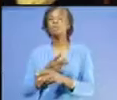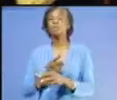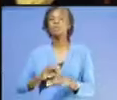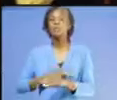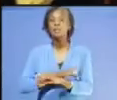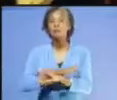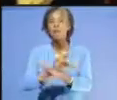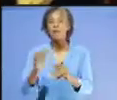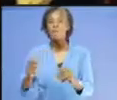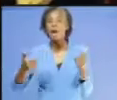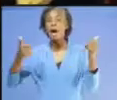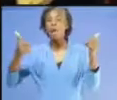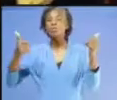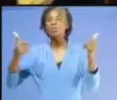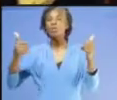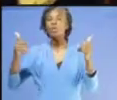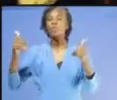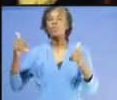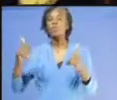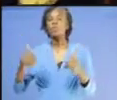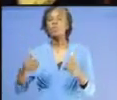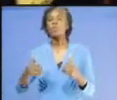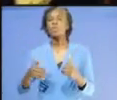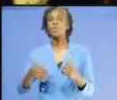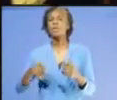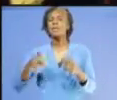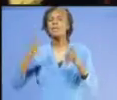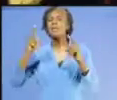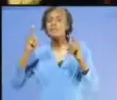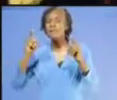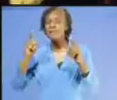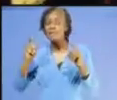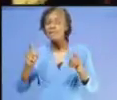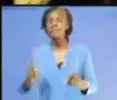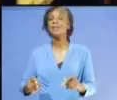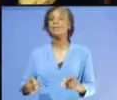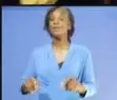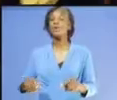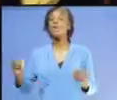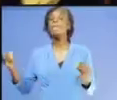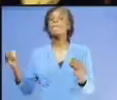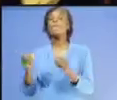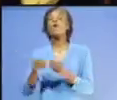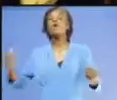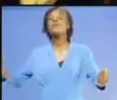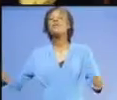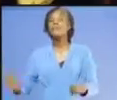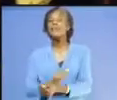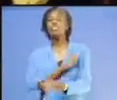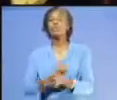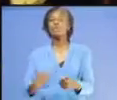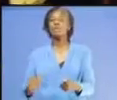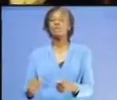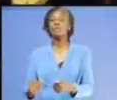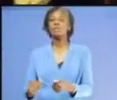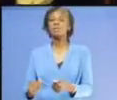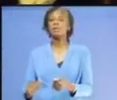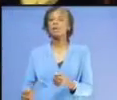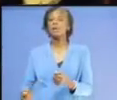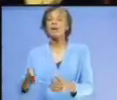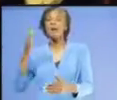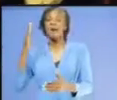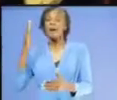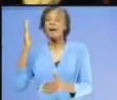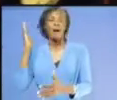spreading faster, deemed to be far more dangerous, may even be